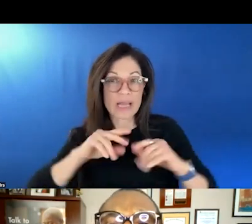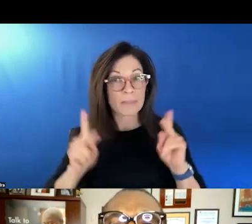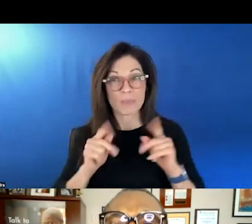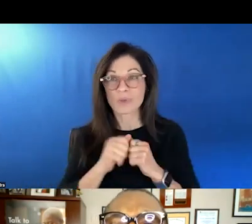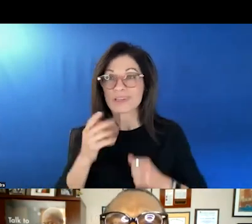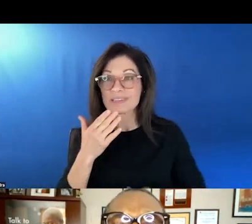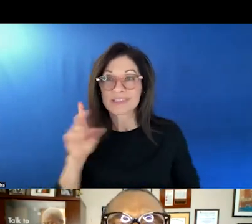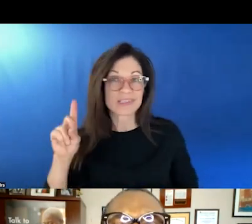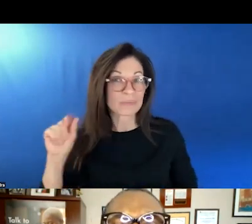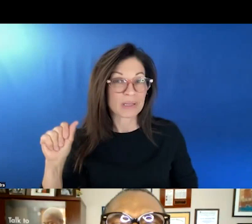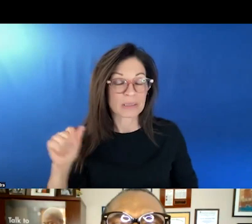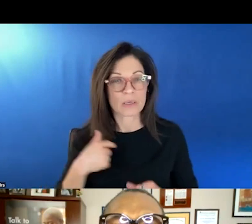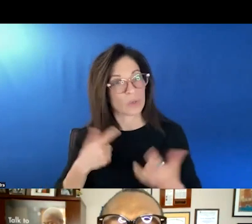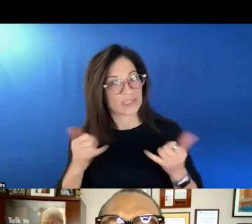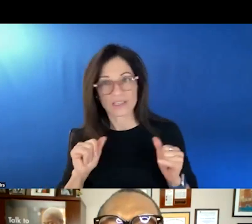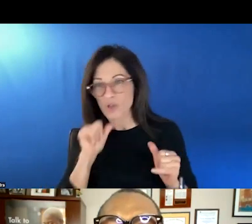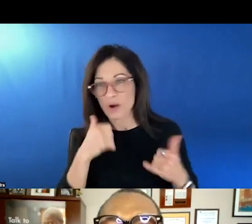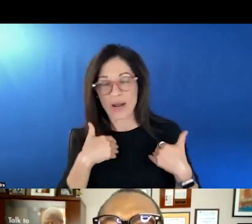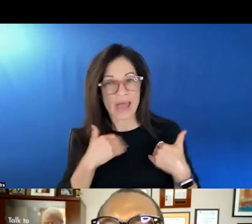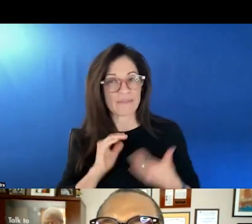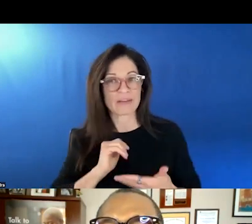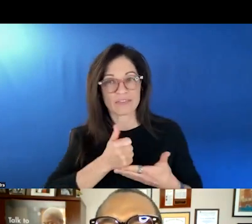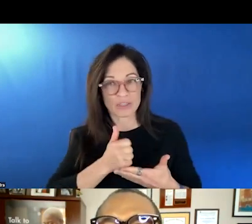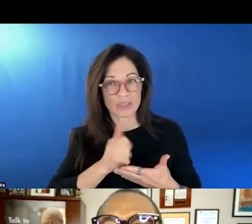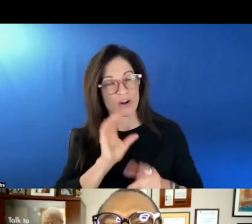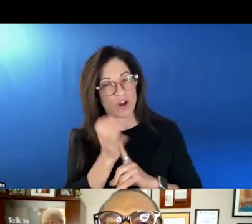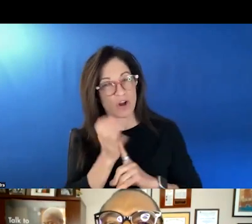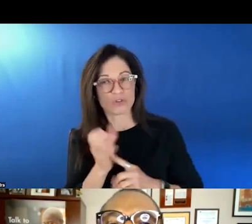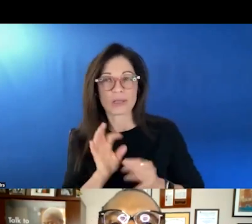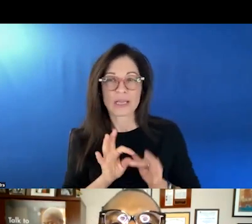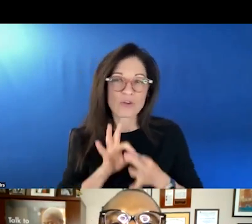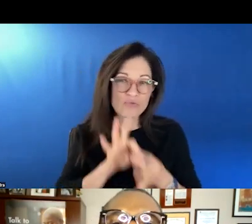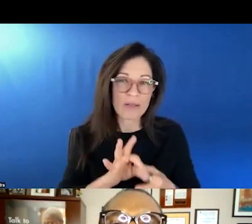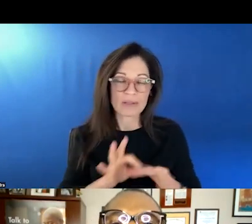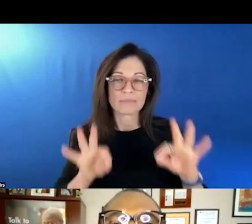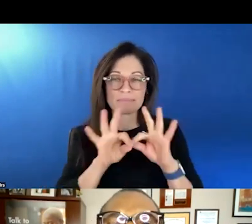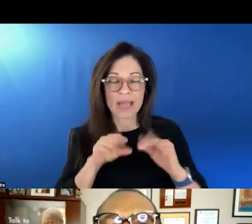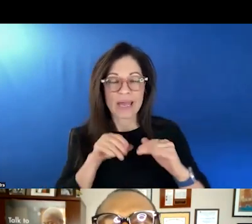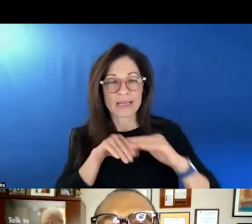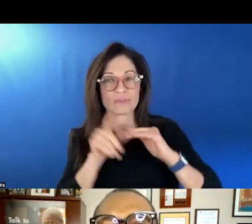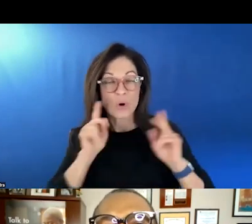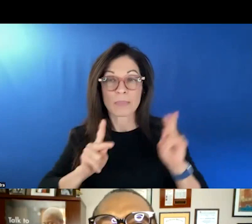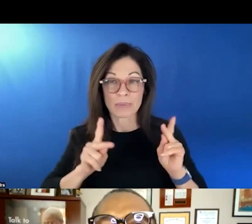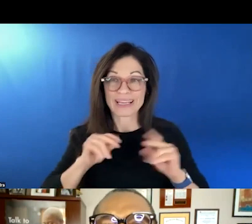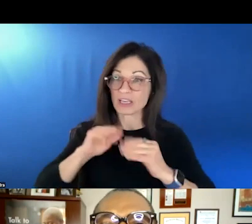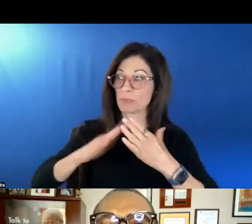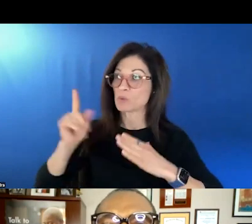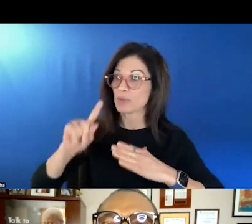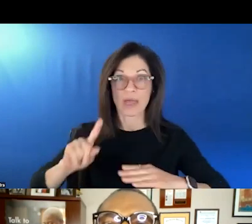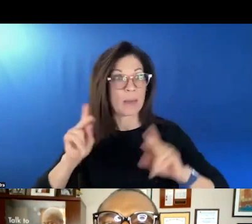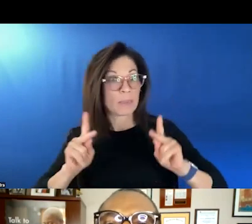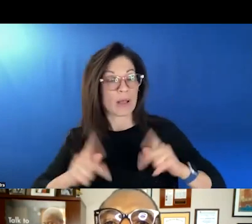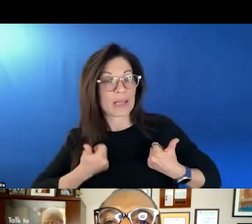we still lack interventions that are culturally relevant and accessible in communities where people live, work, play, and